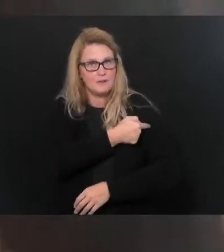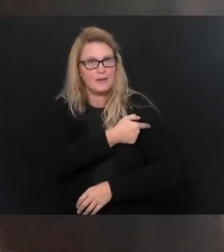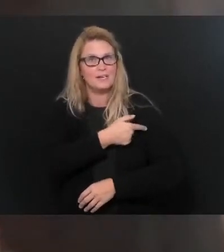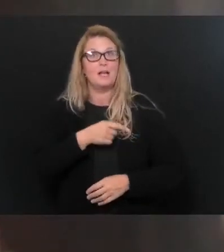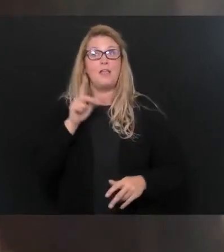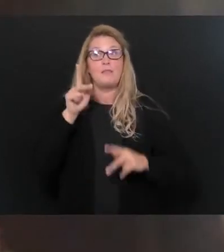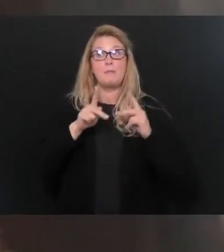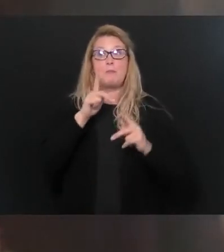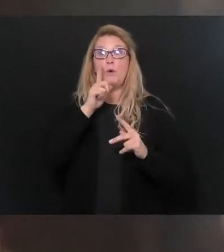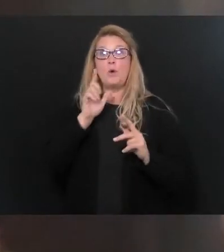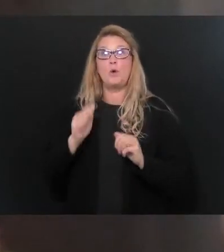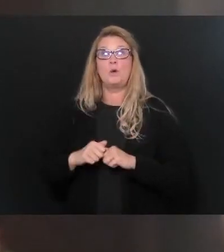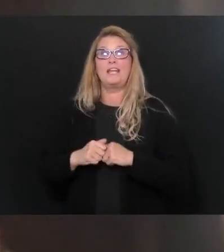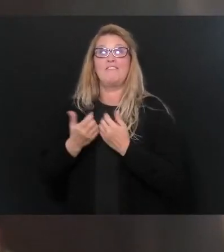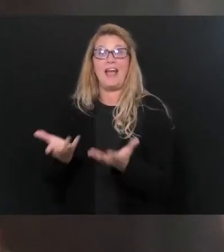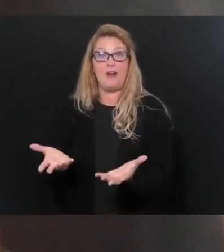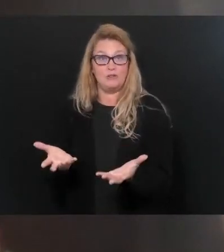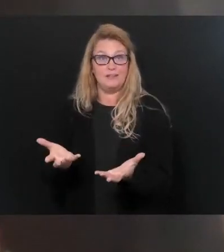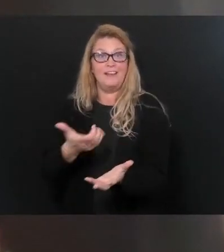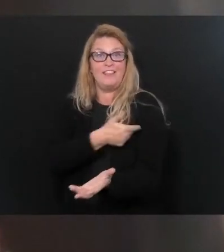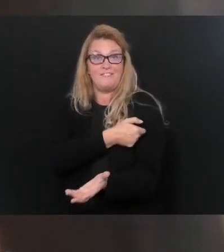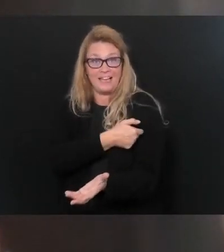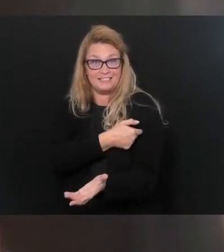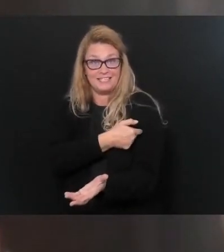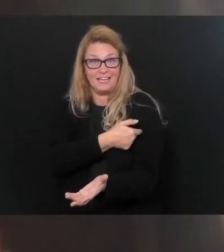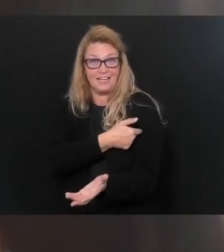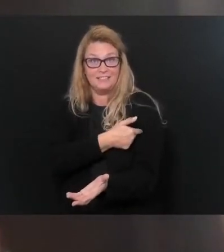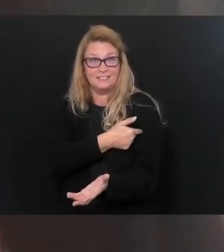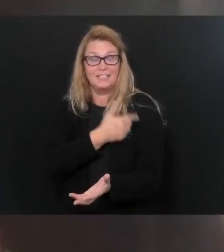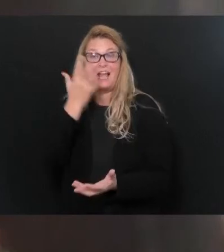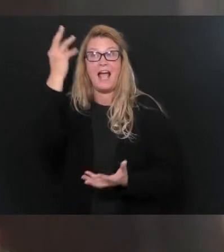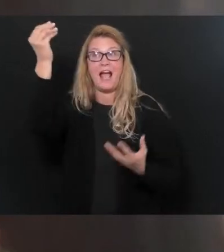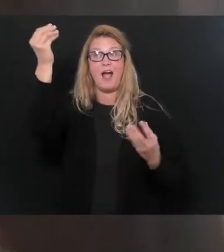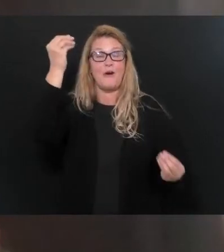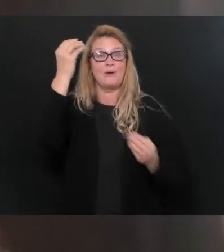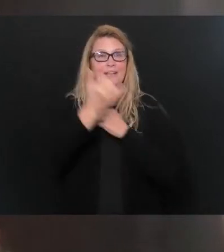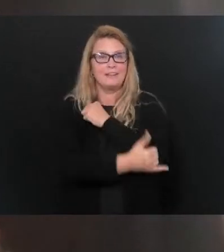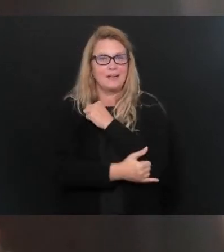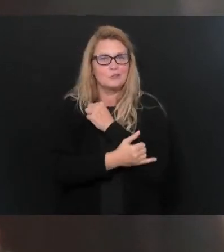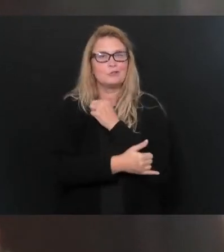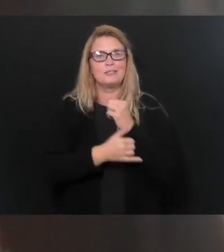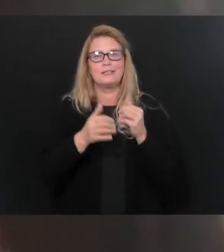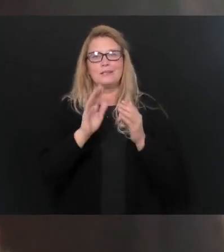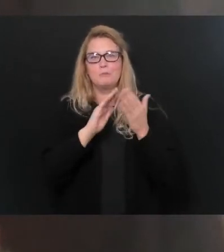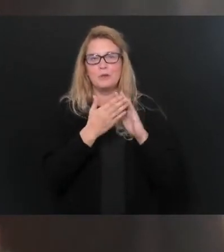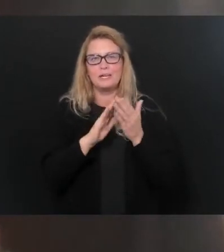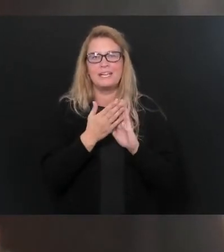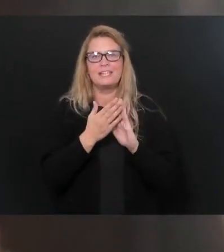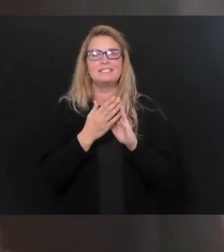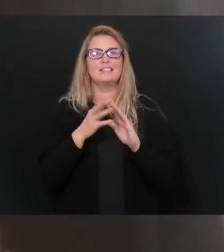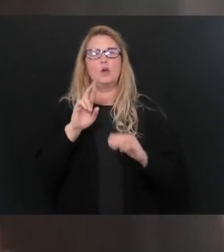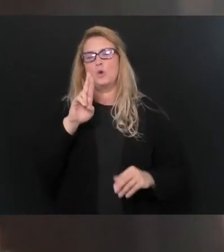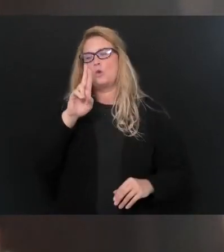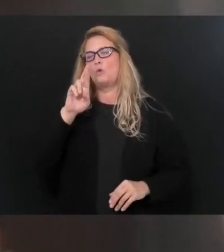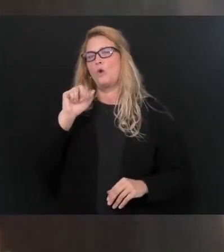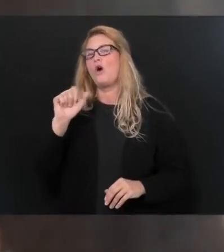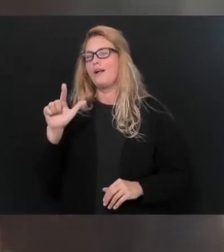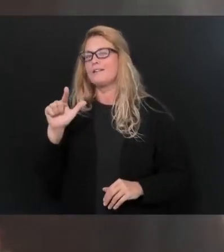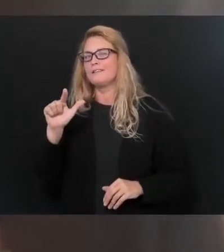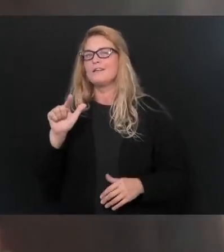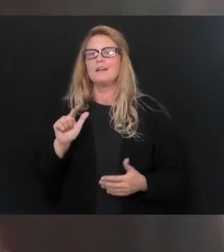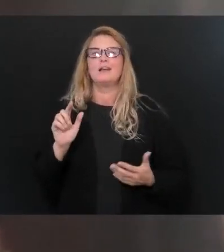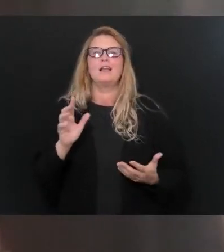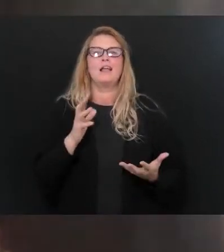up that challenge to vaccinate folks in rural communities and every community, which include 33